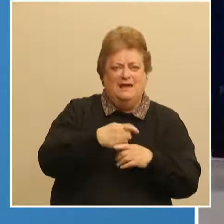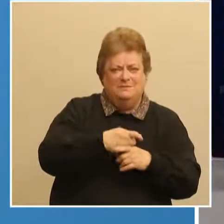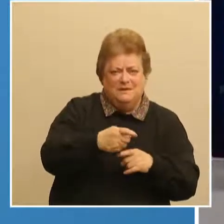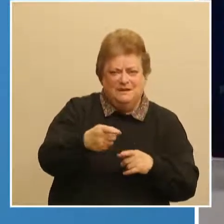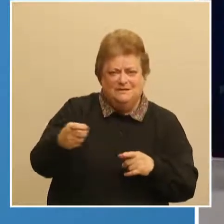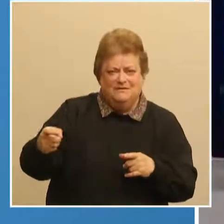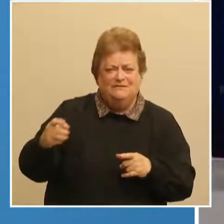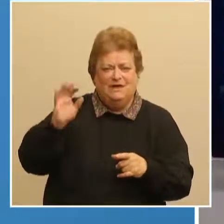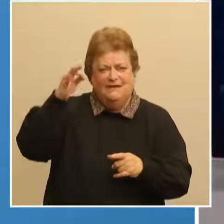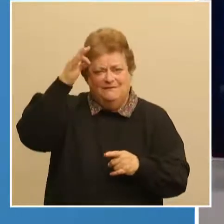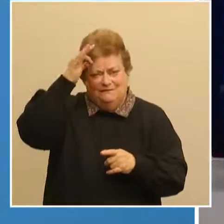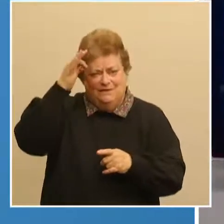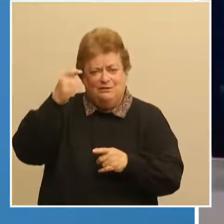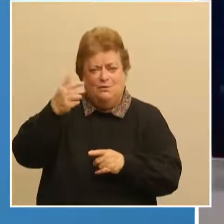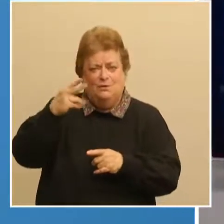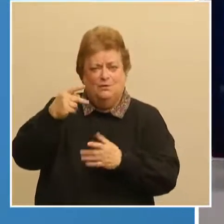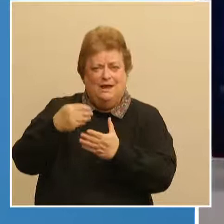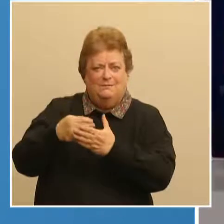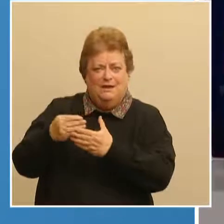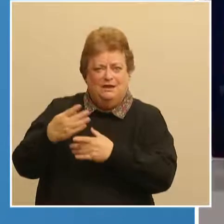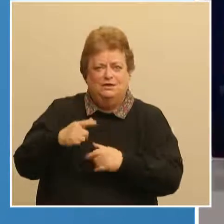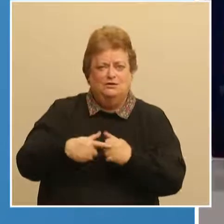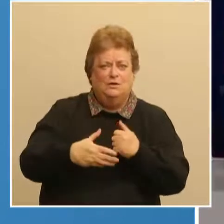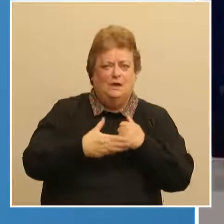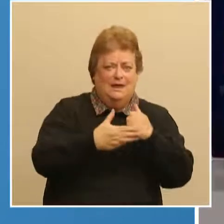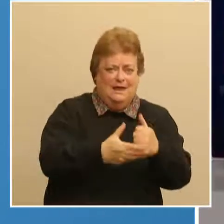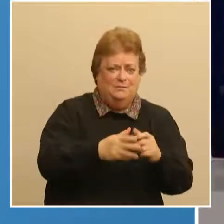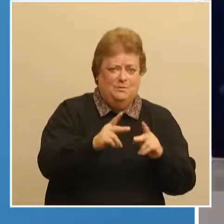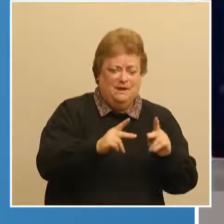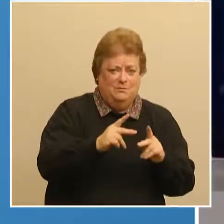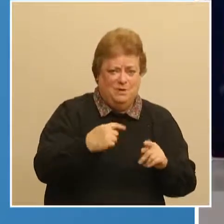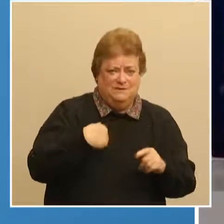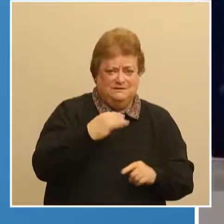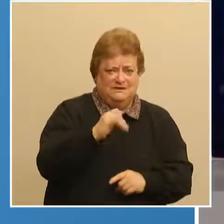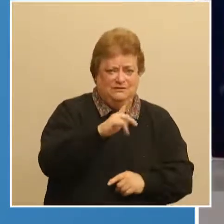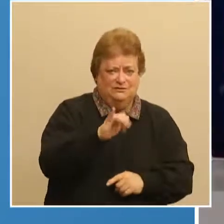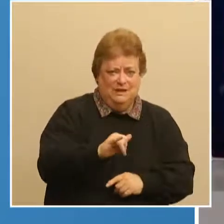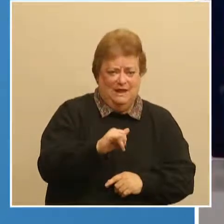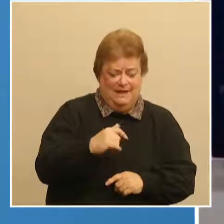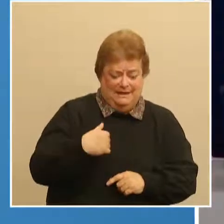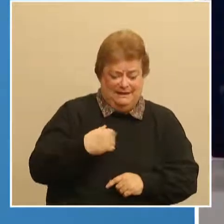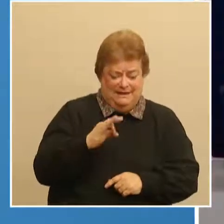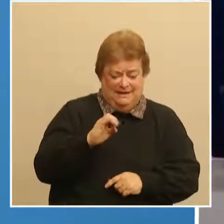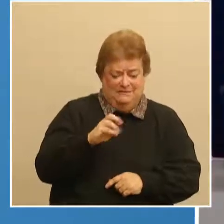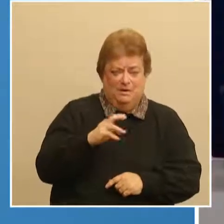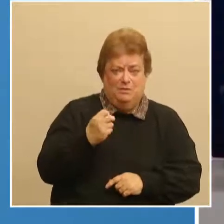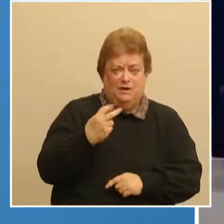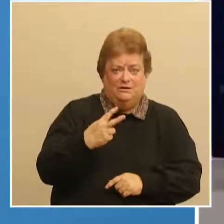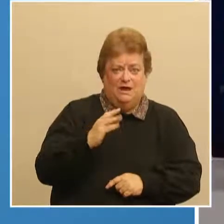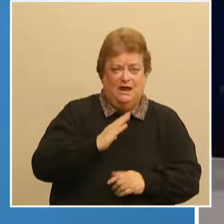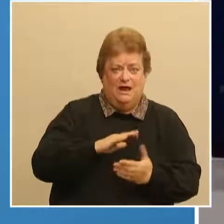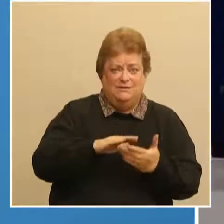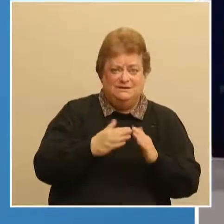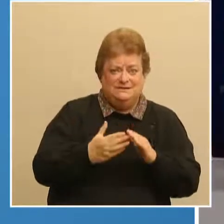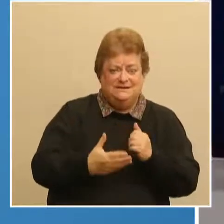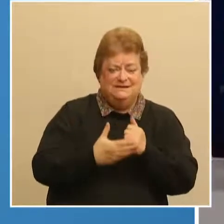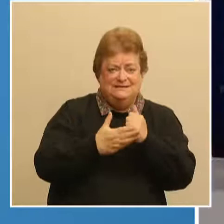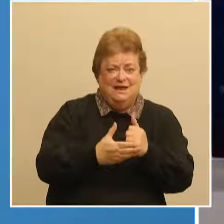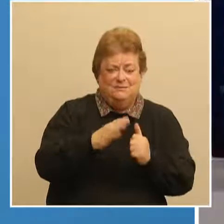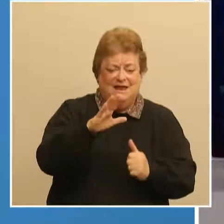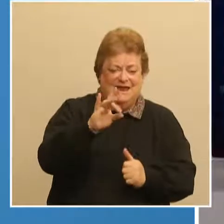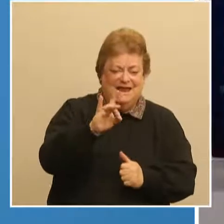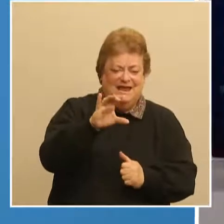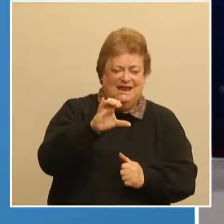dollars to help residents with those bills since last July. And as of February 12th, our city has helped